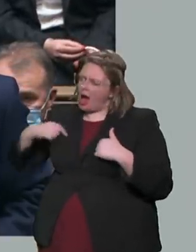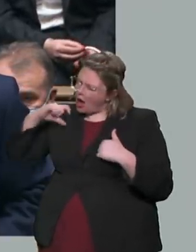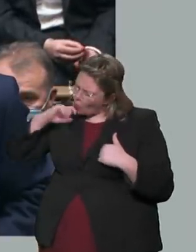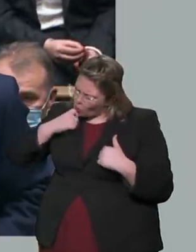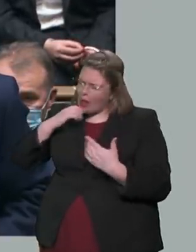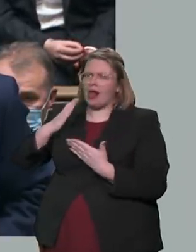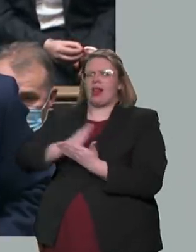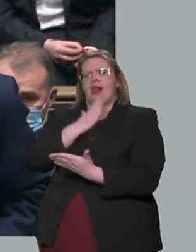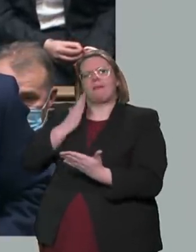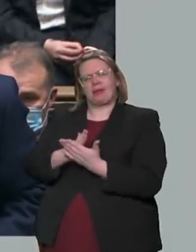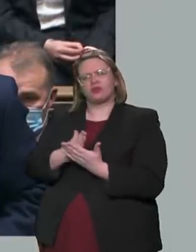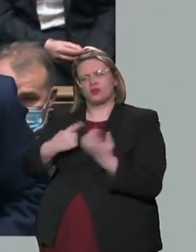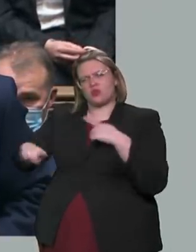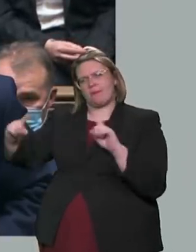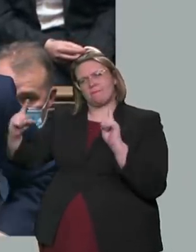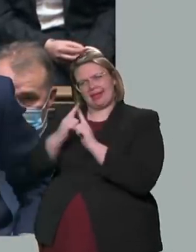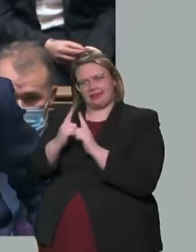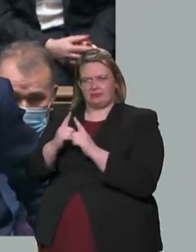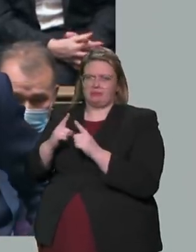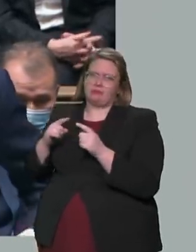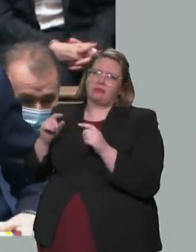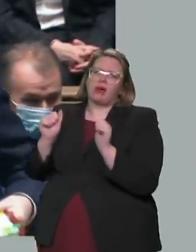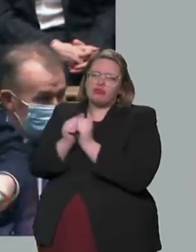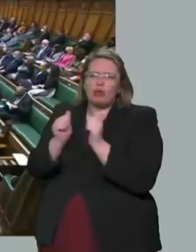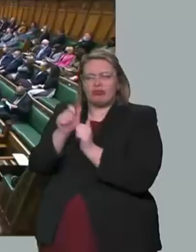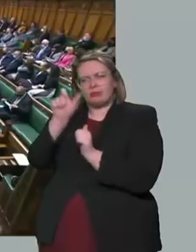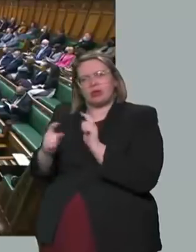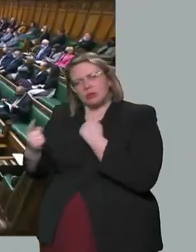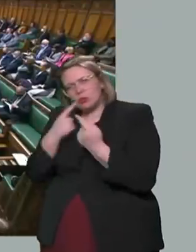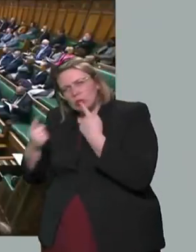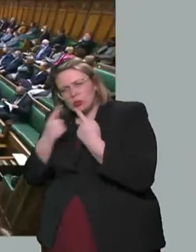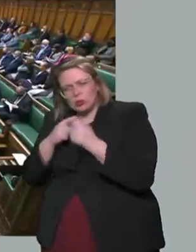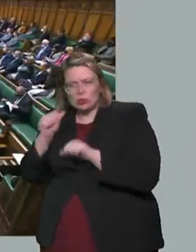meeting with the relevant minister to report on progress we're making. No,